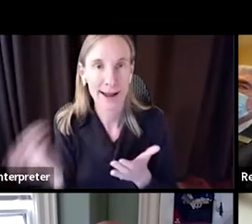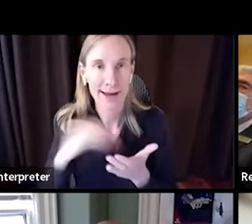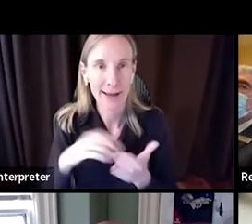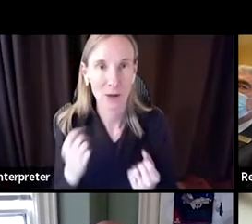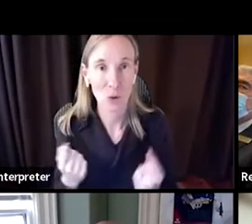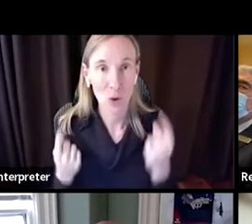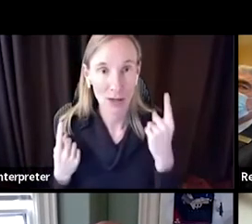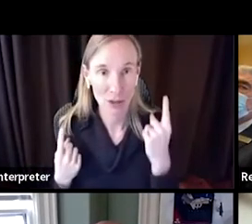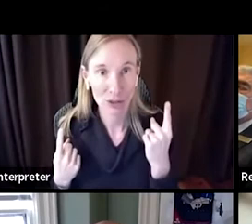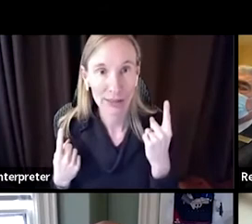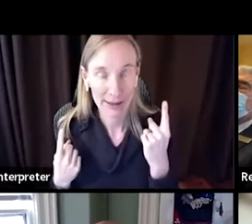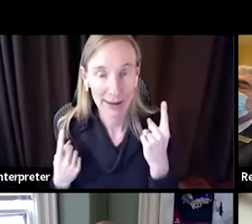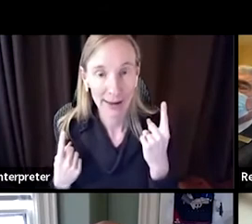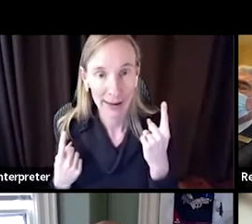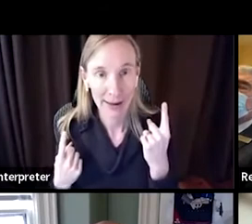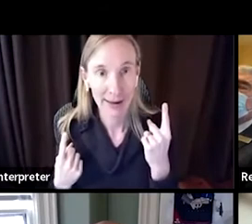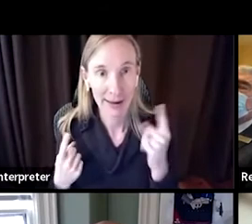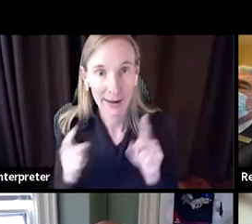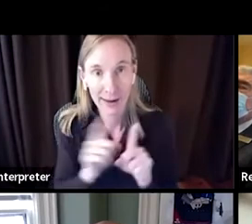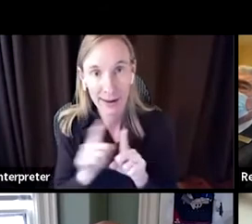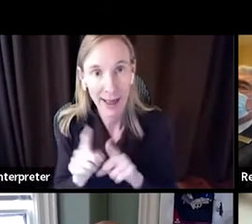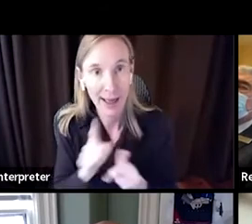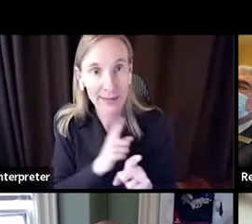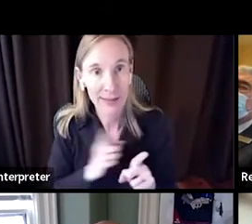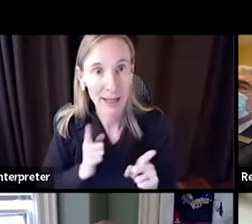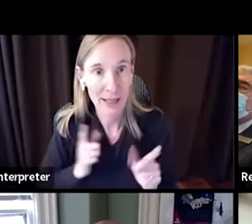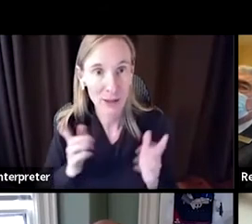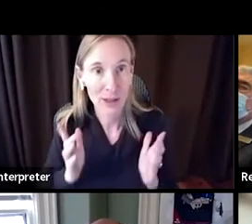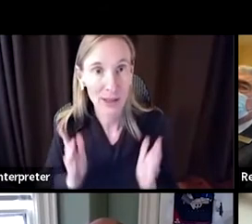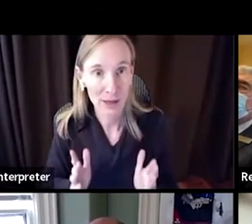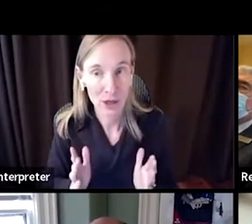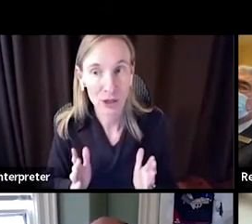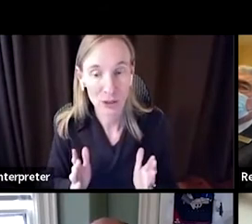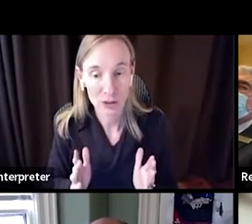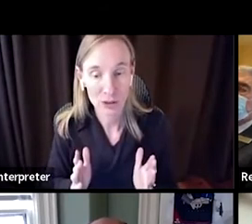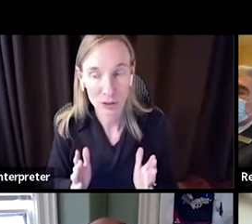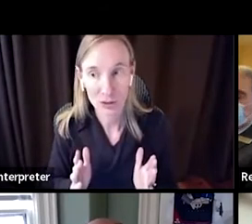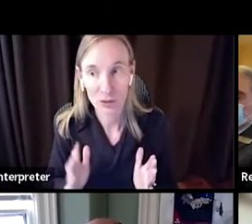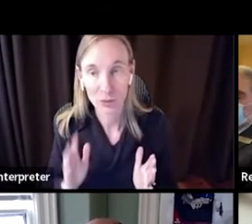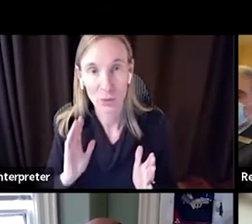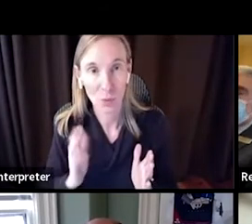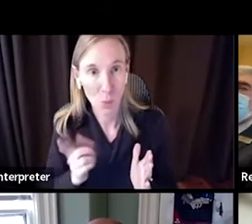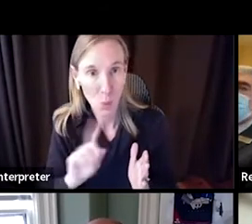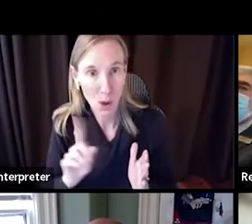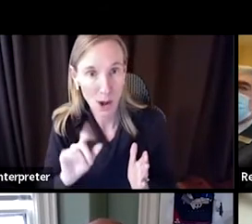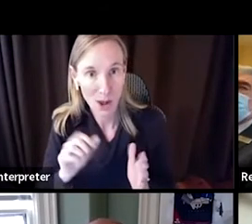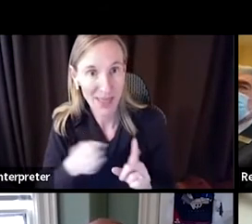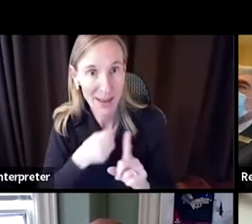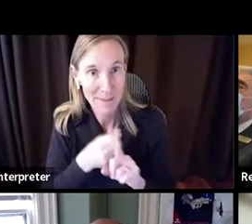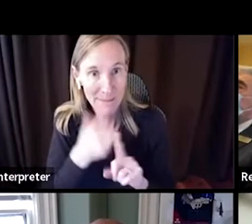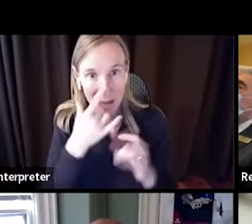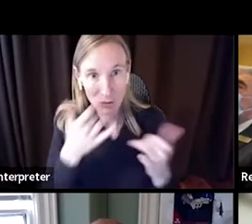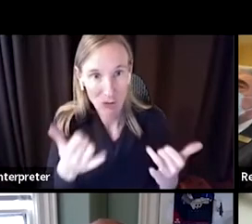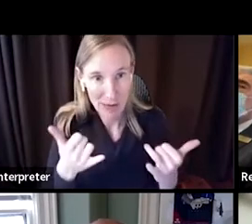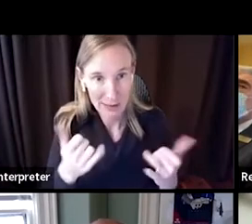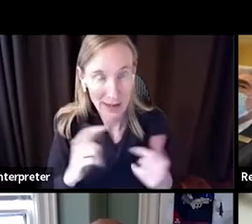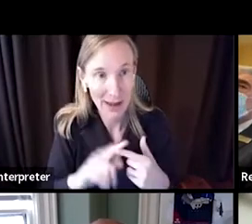need to understand, and we as legislators need to understand where the impact is currently